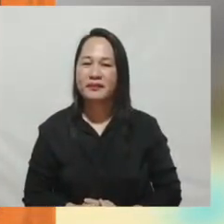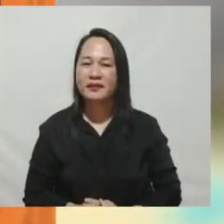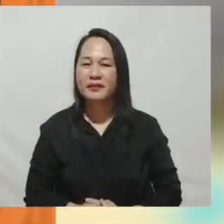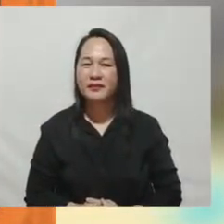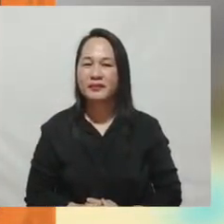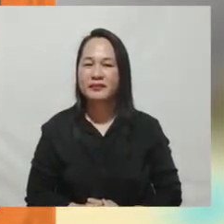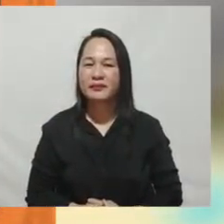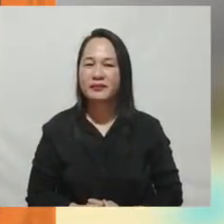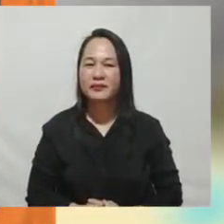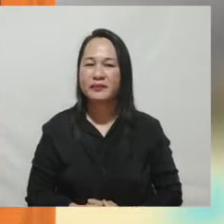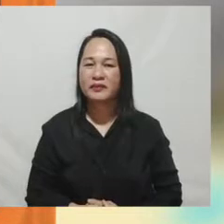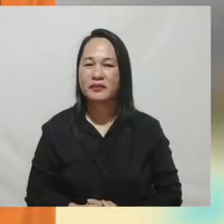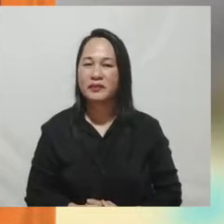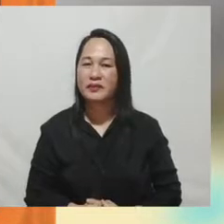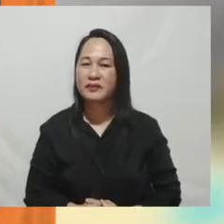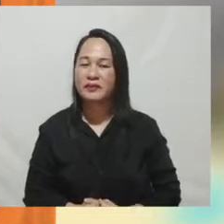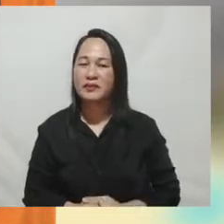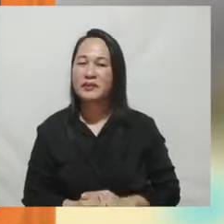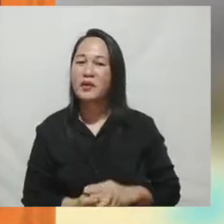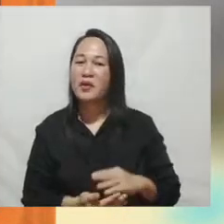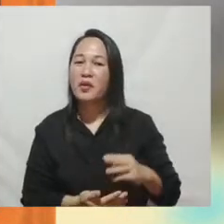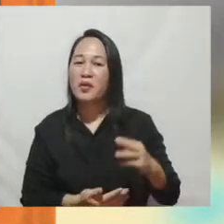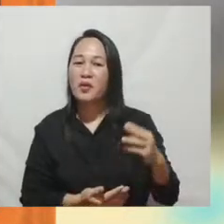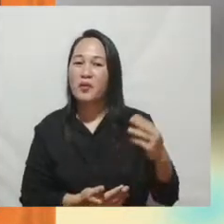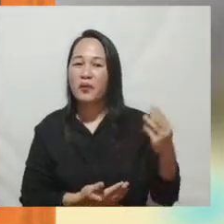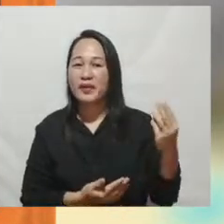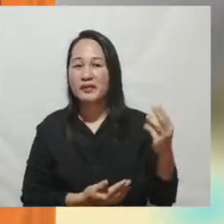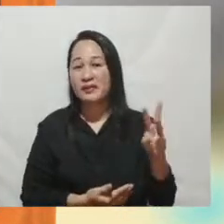Wait is correct.